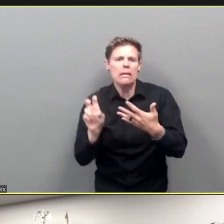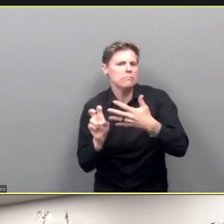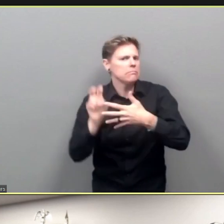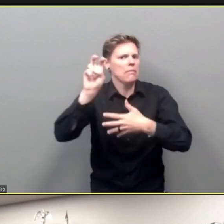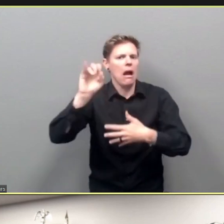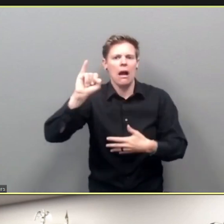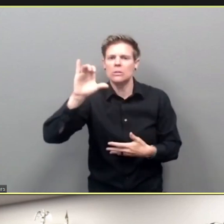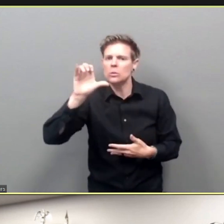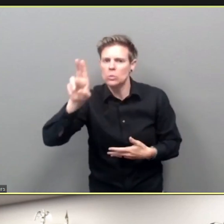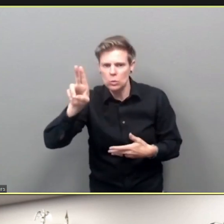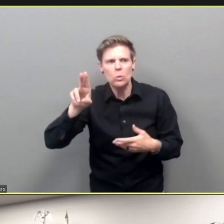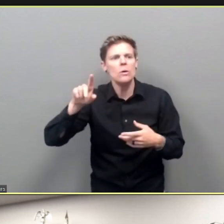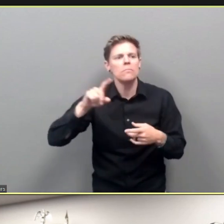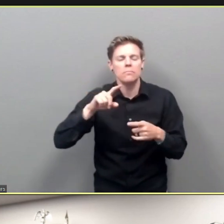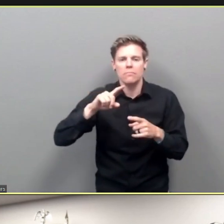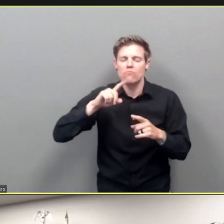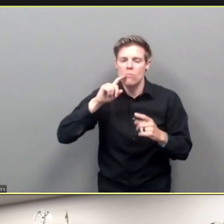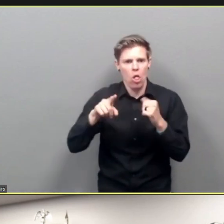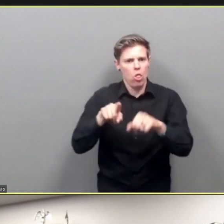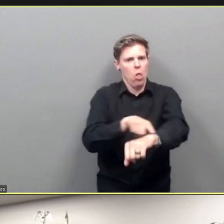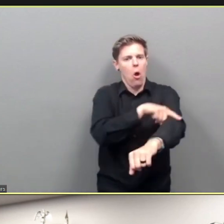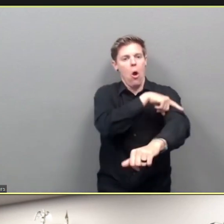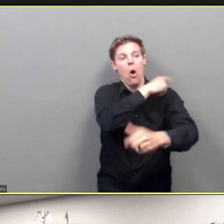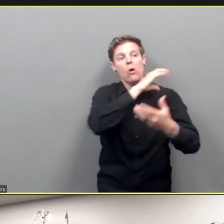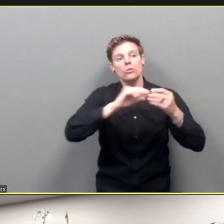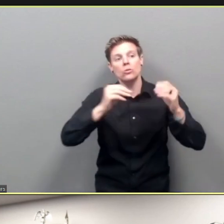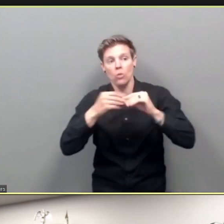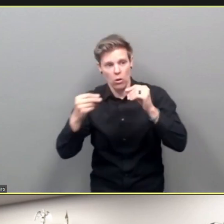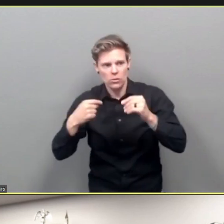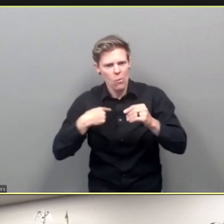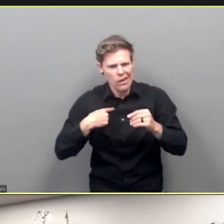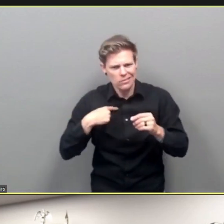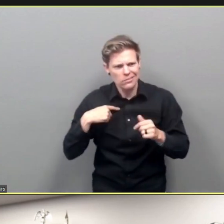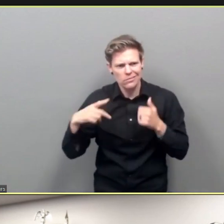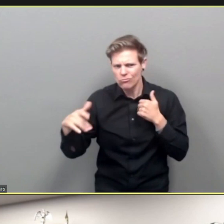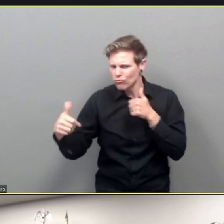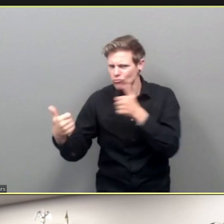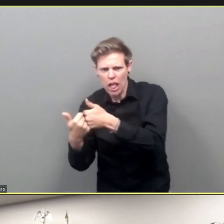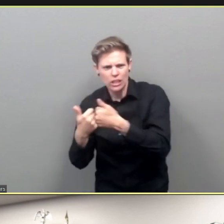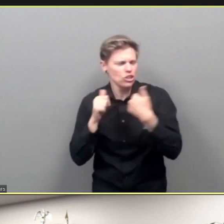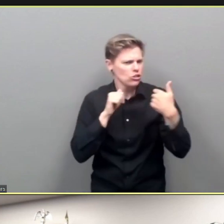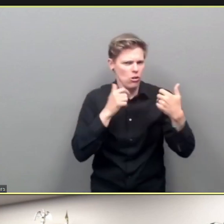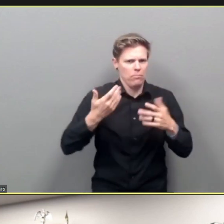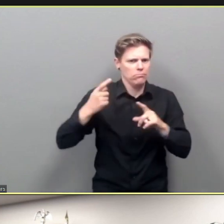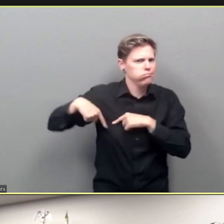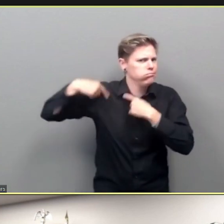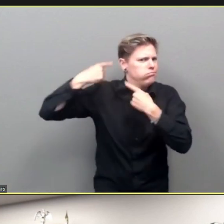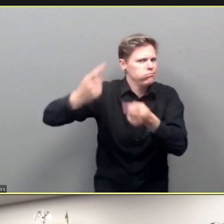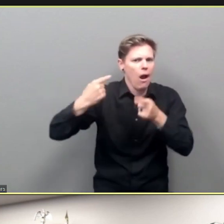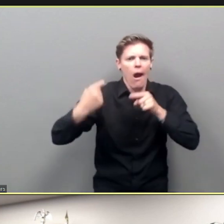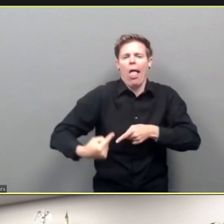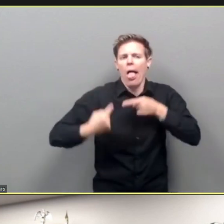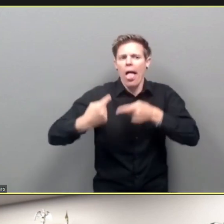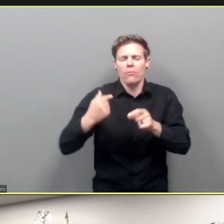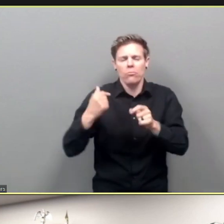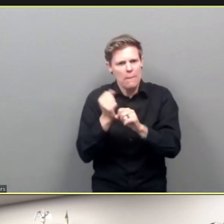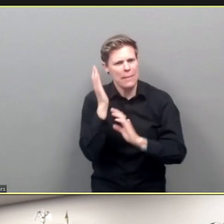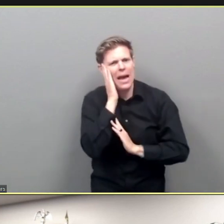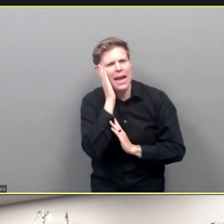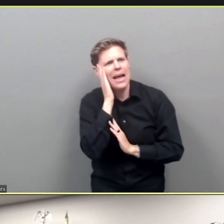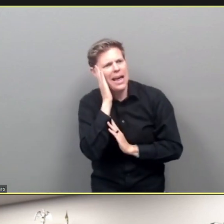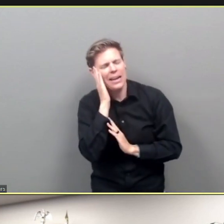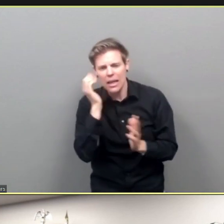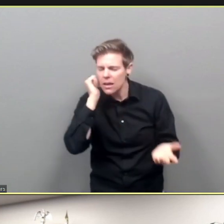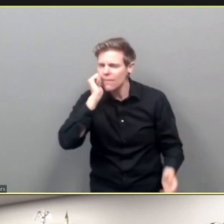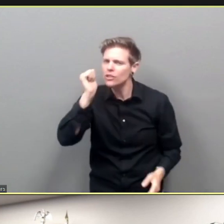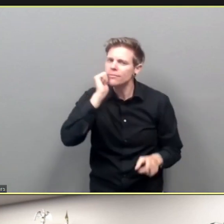answer. We are up against it. We work incredibly hard every day. There are hospitals